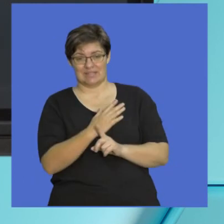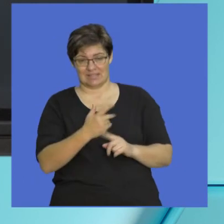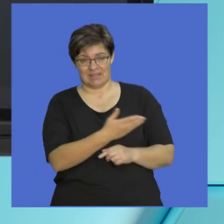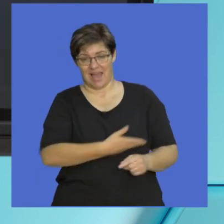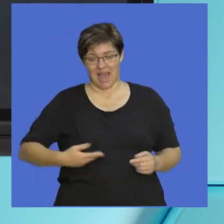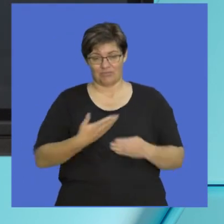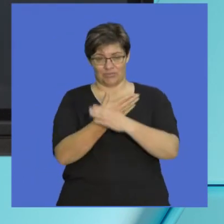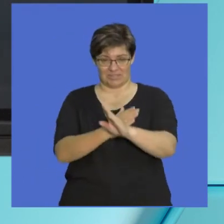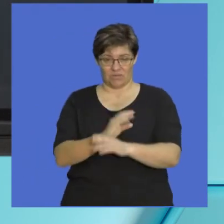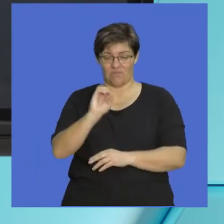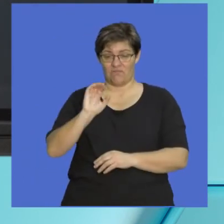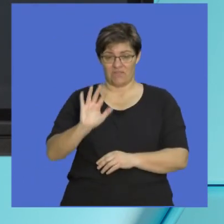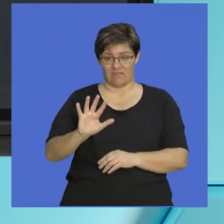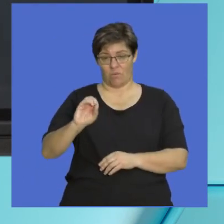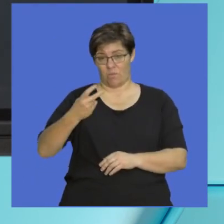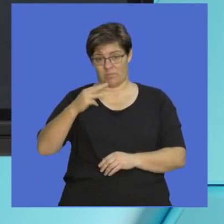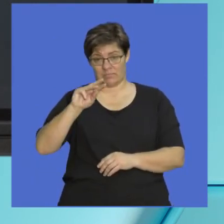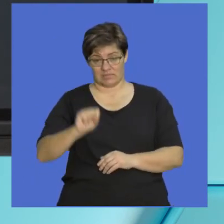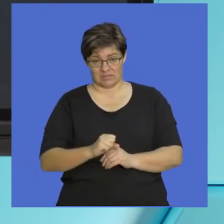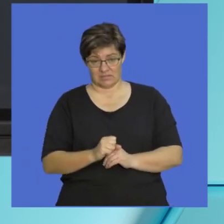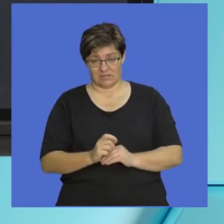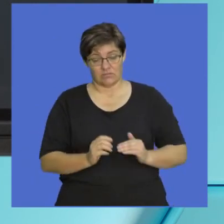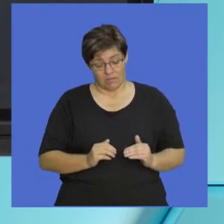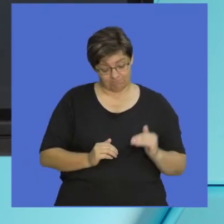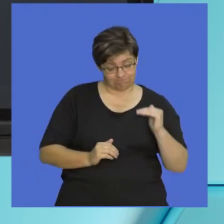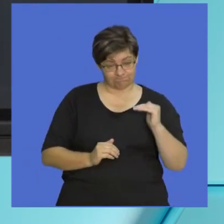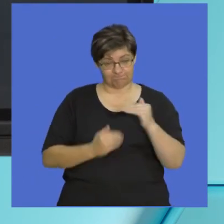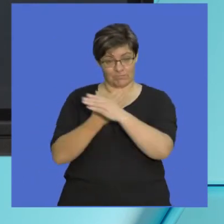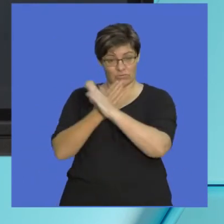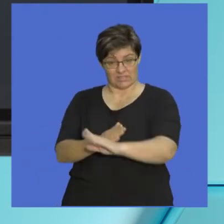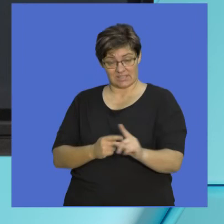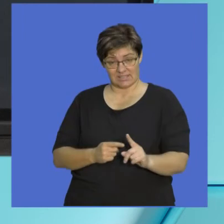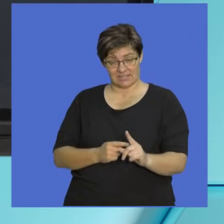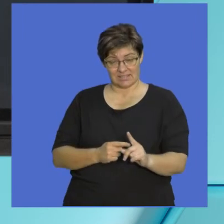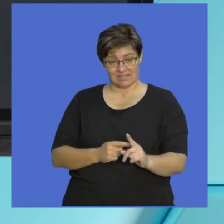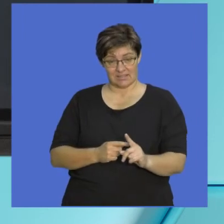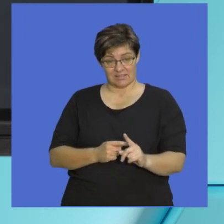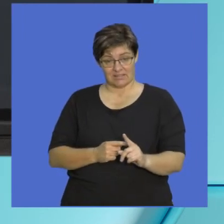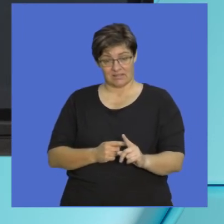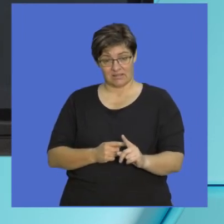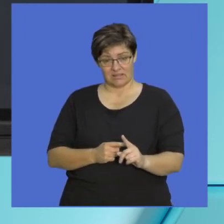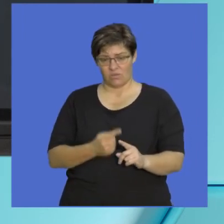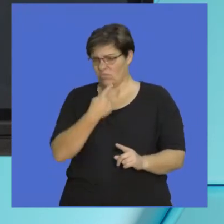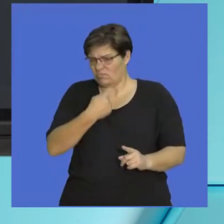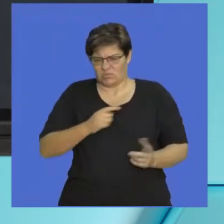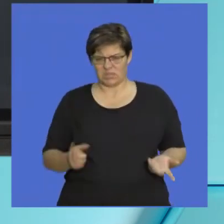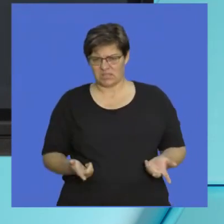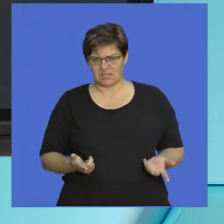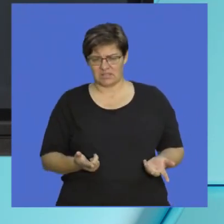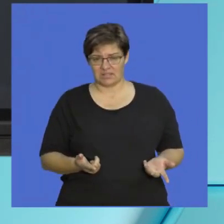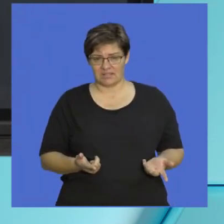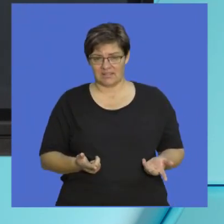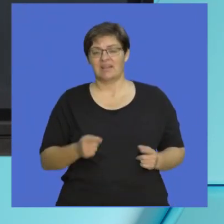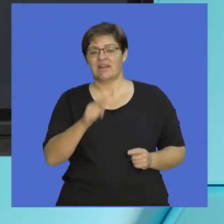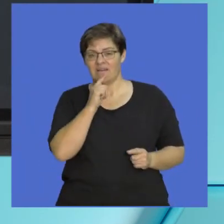R2, which is half the resistance of 5 ohms, okay? So increasing the resistance, actually in not so many ways, what are we